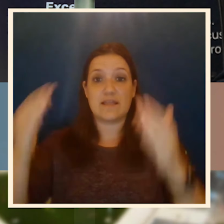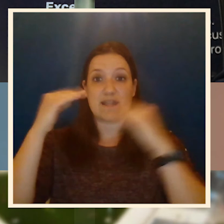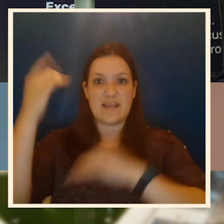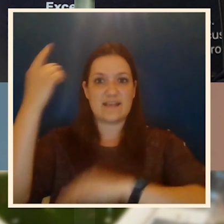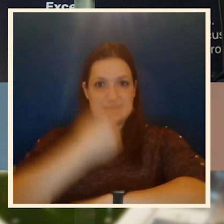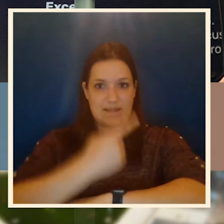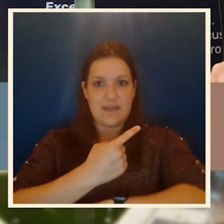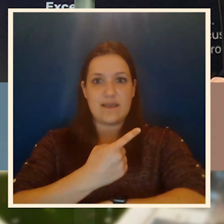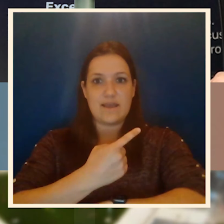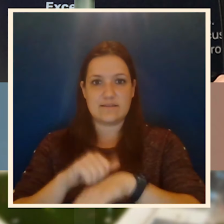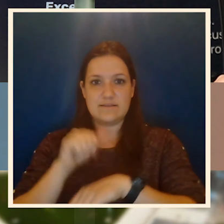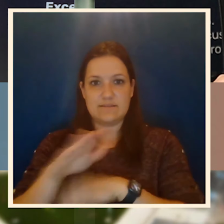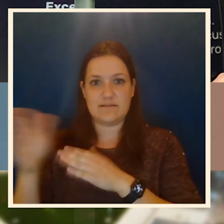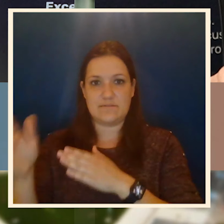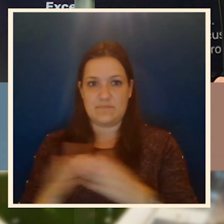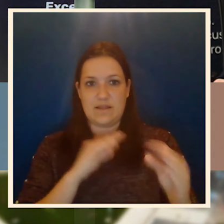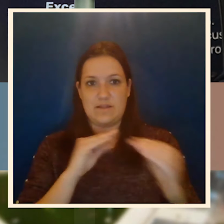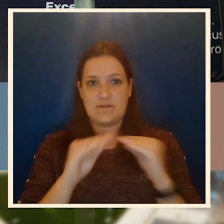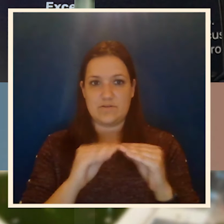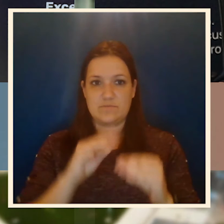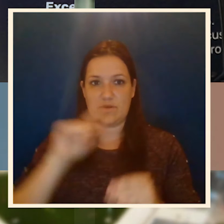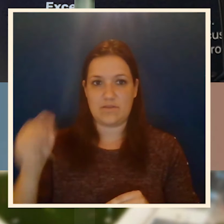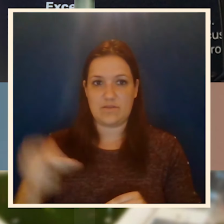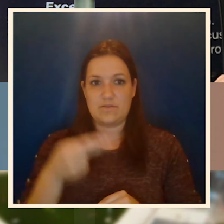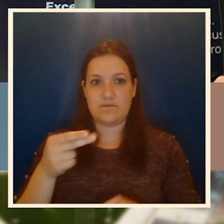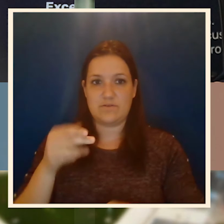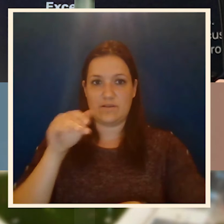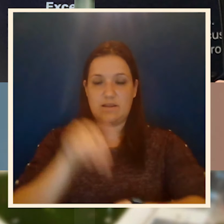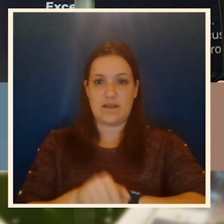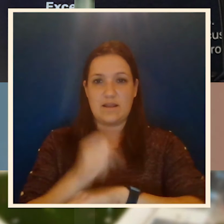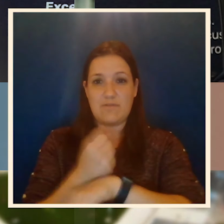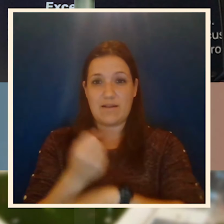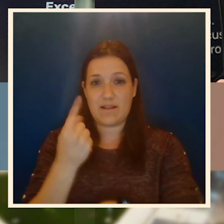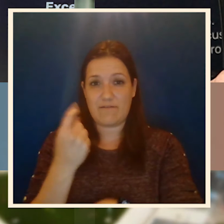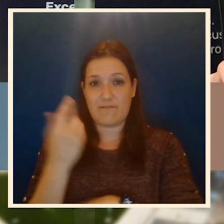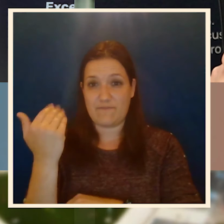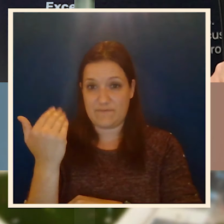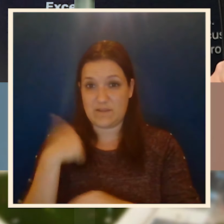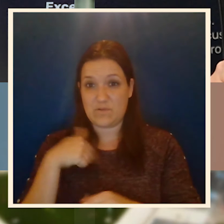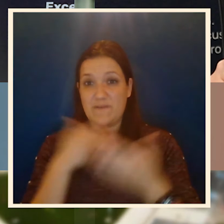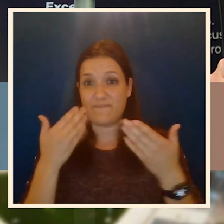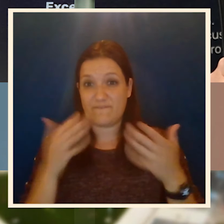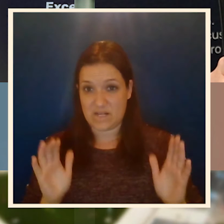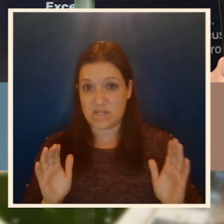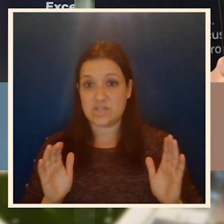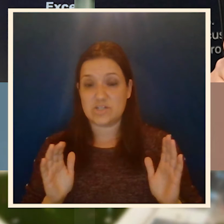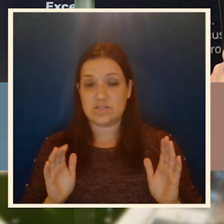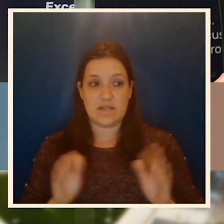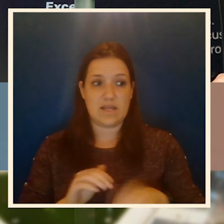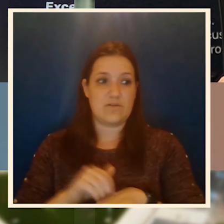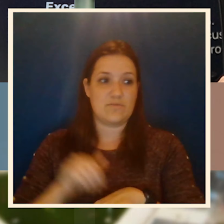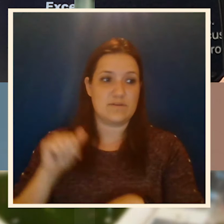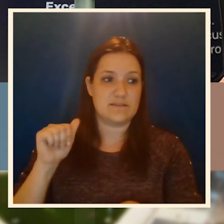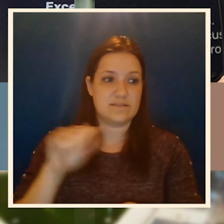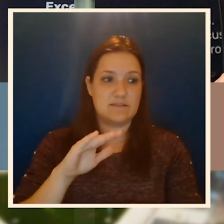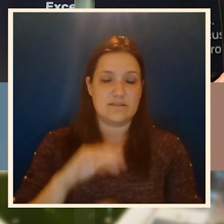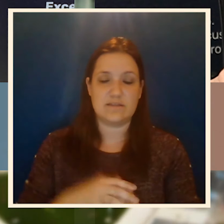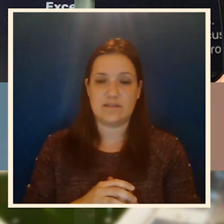correction. So Thursday night at about 11:15, we finished, and we submitted the